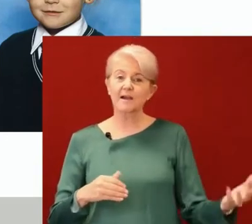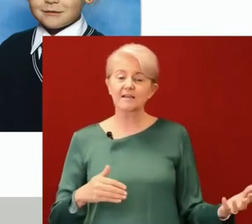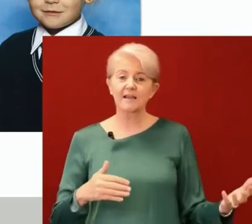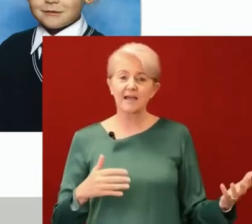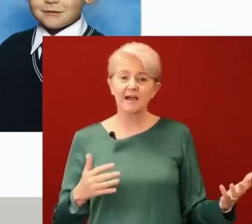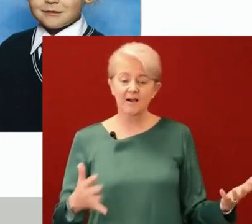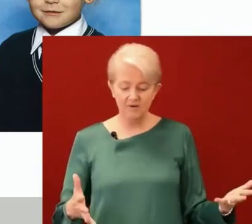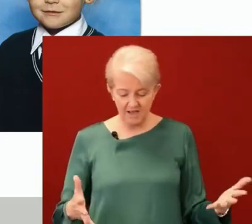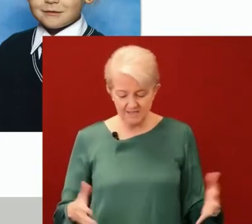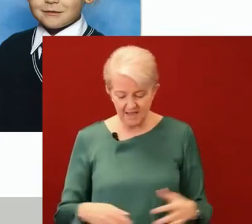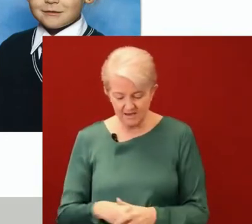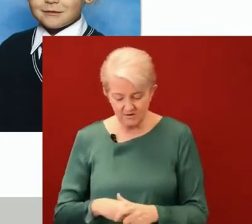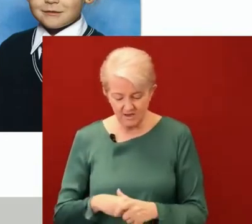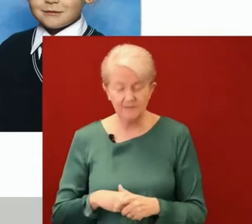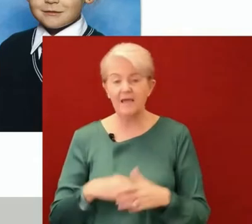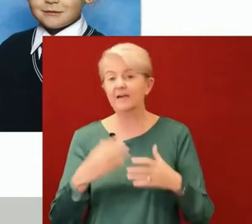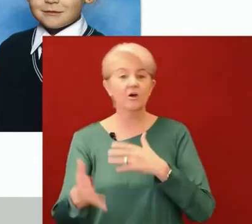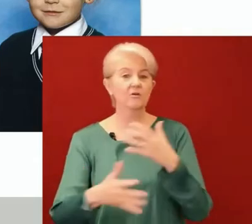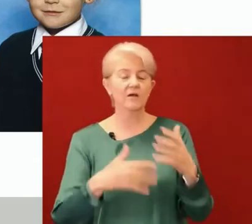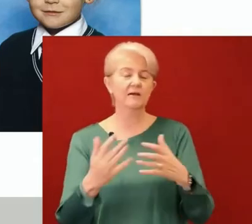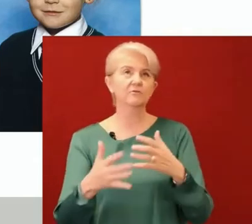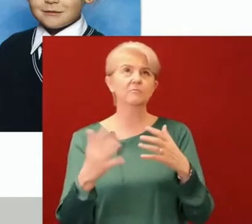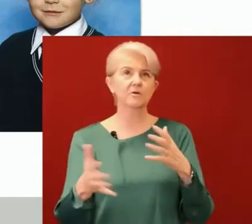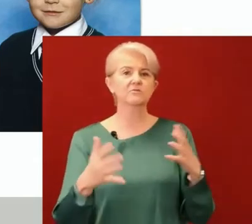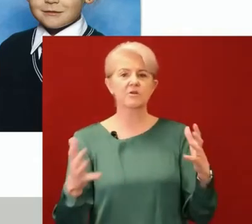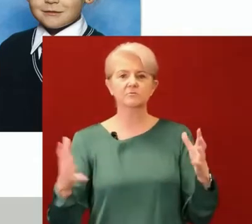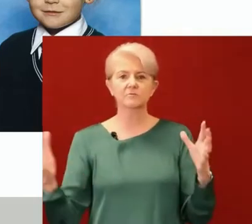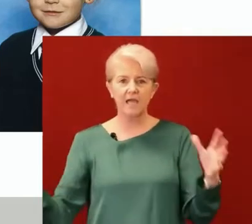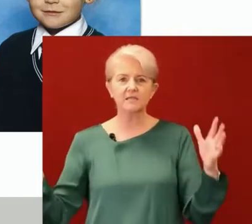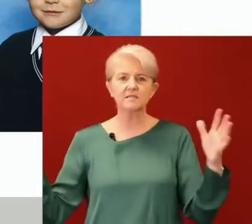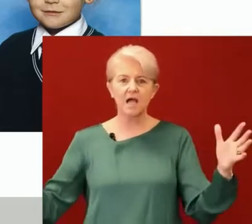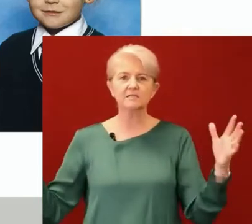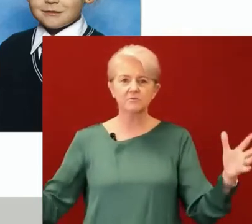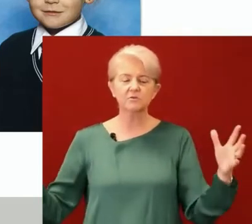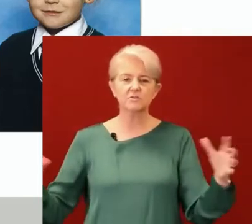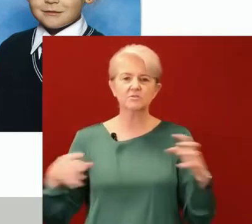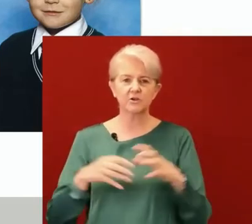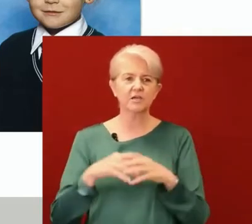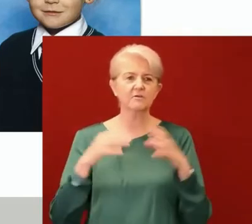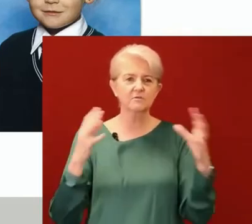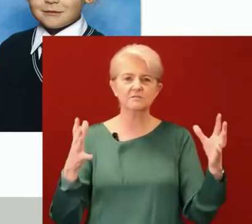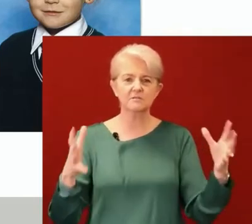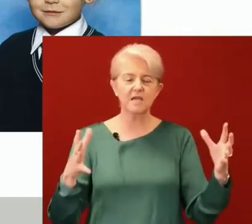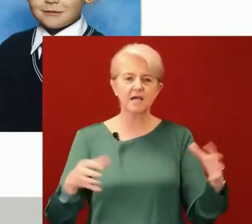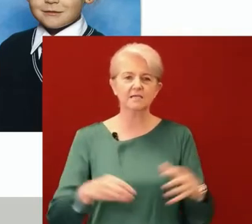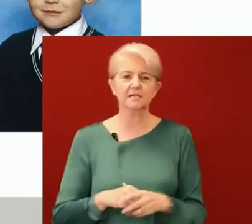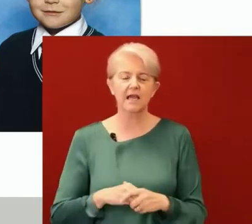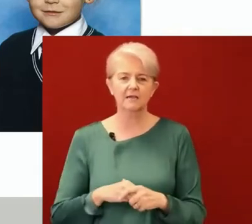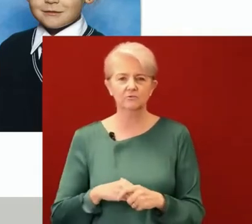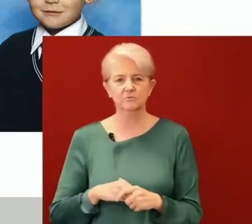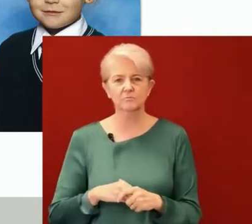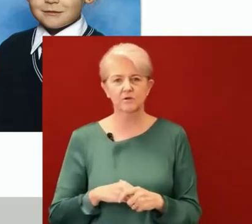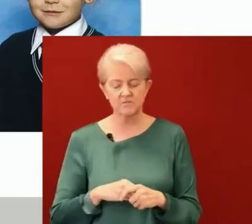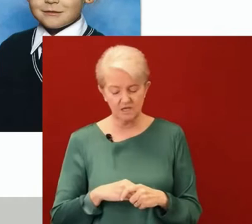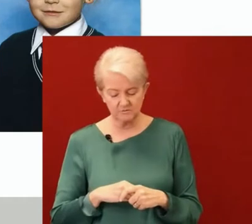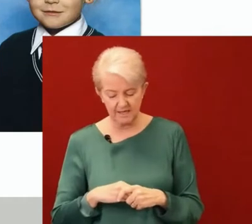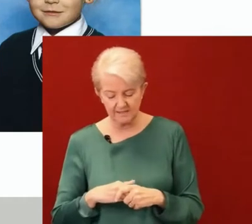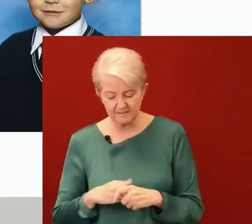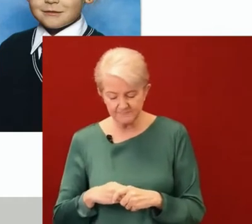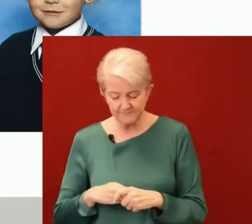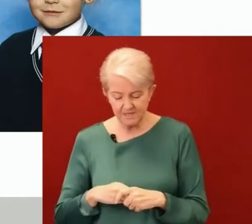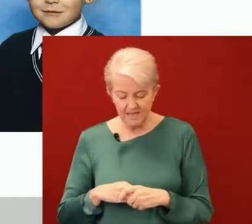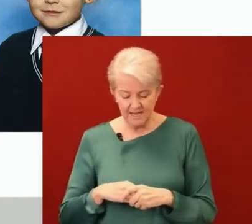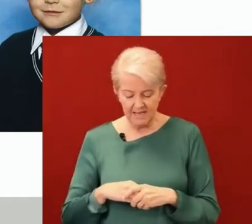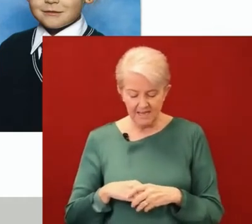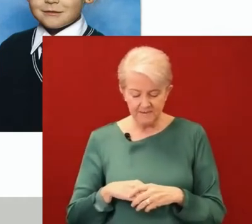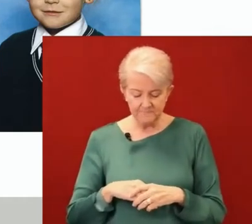was running our gang outlaw motorcycle gang task force. So he was targeting outlaw motorcycle gangs.